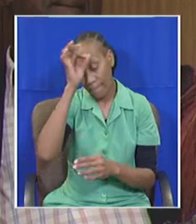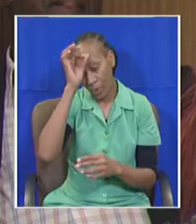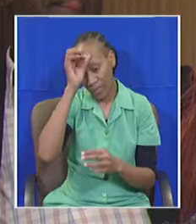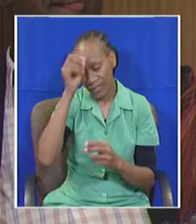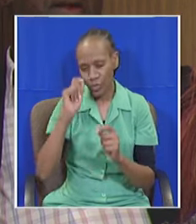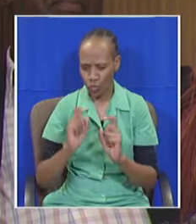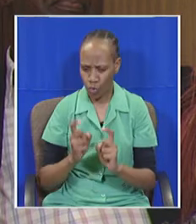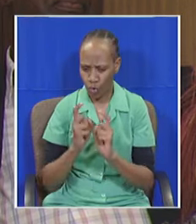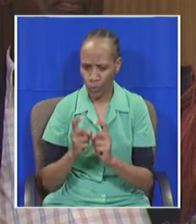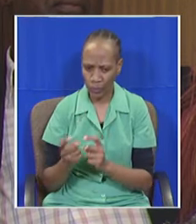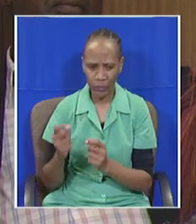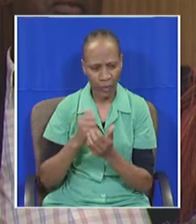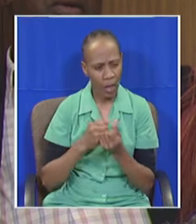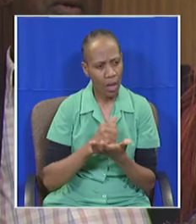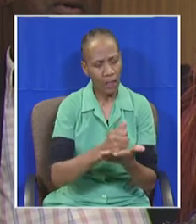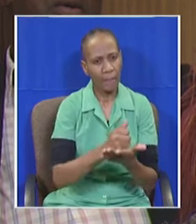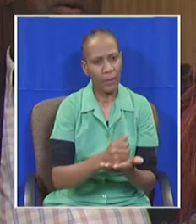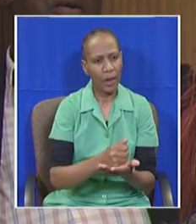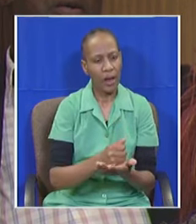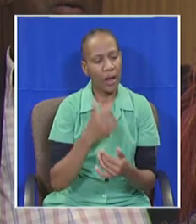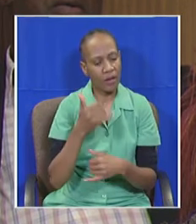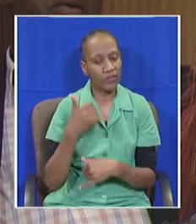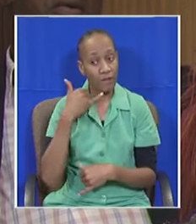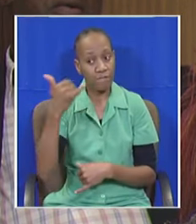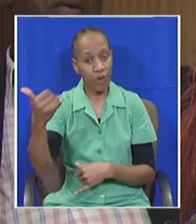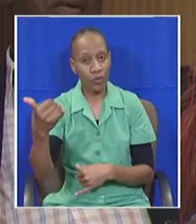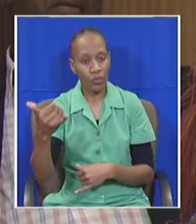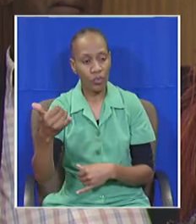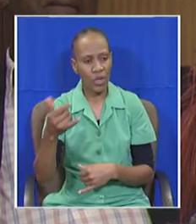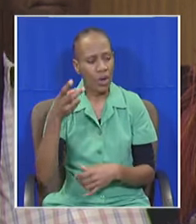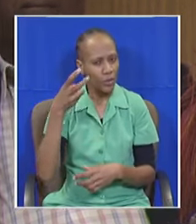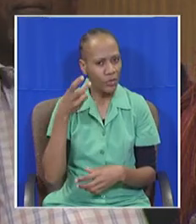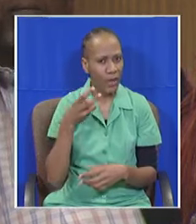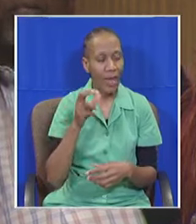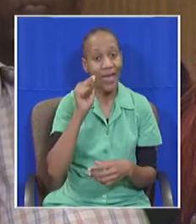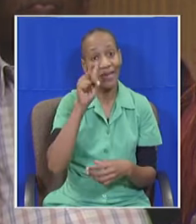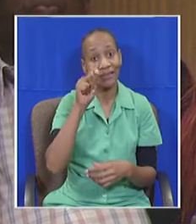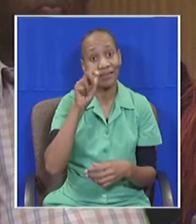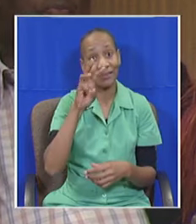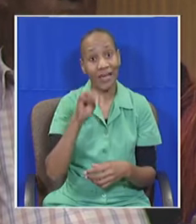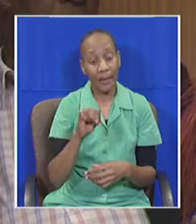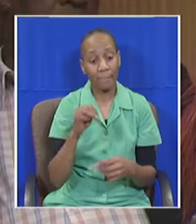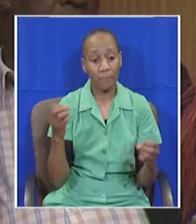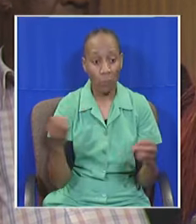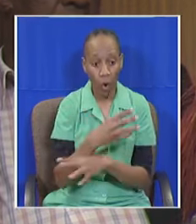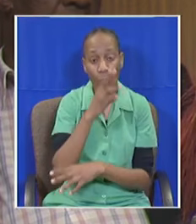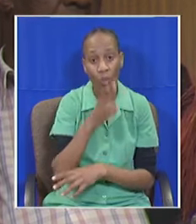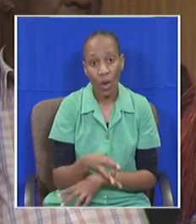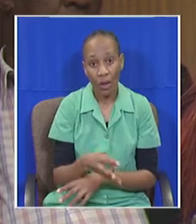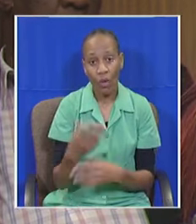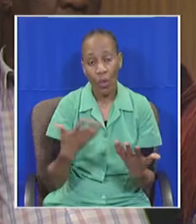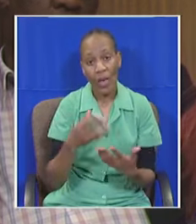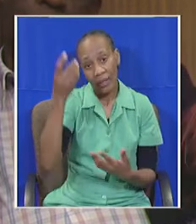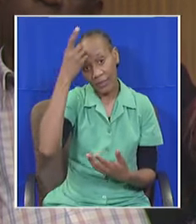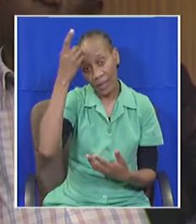tip-off of a plot to bomb an ATM in Hammersdale, west of Durban,